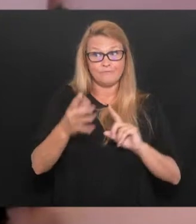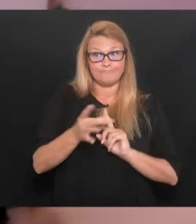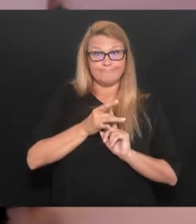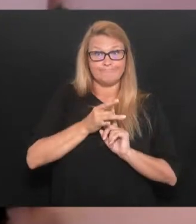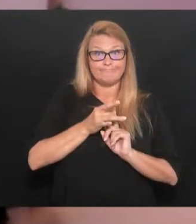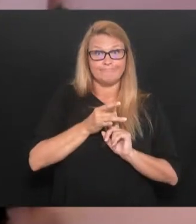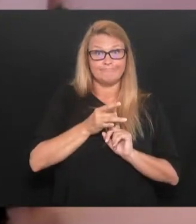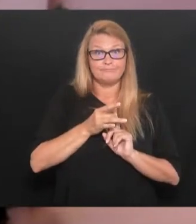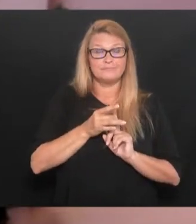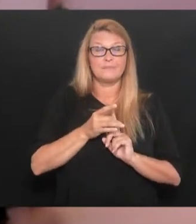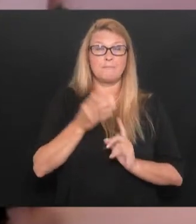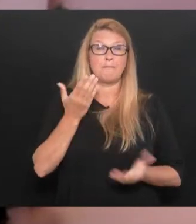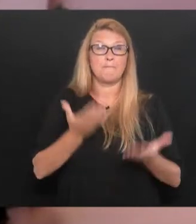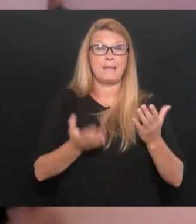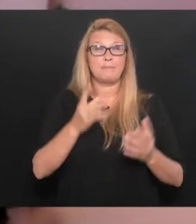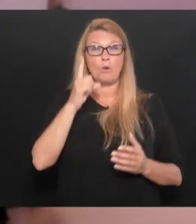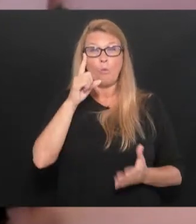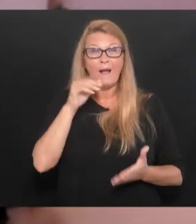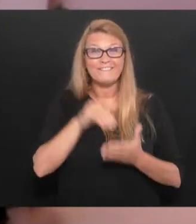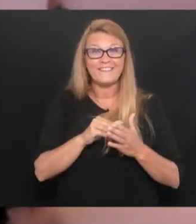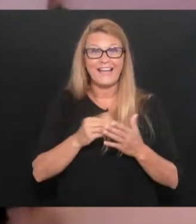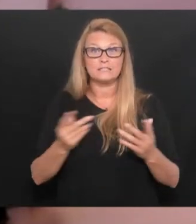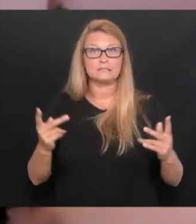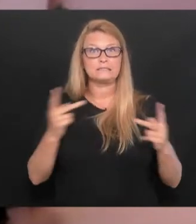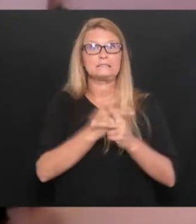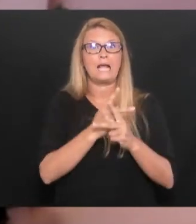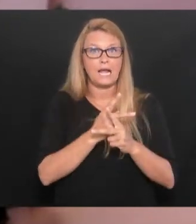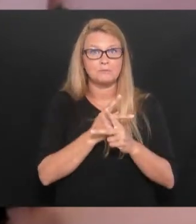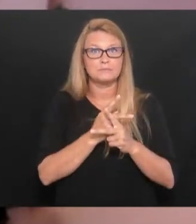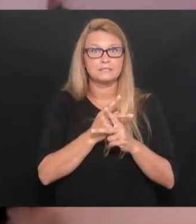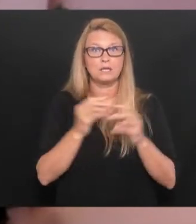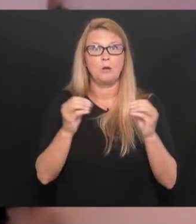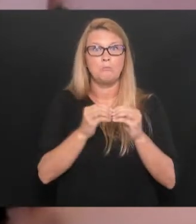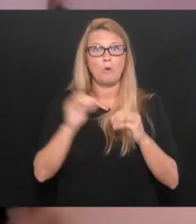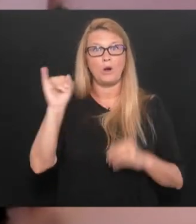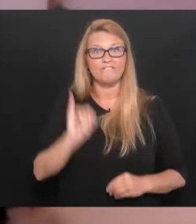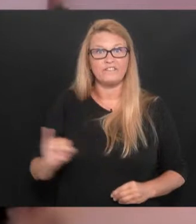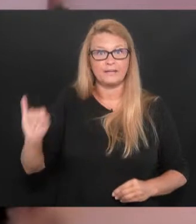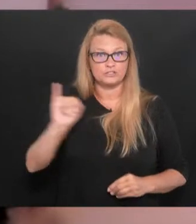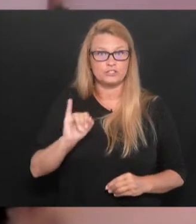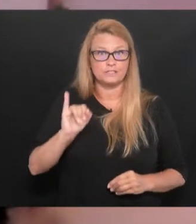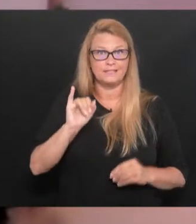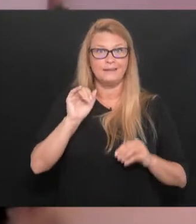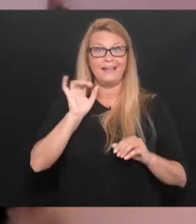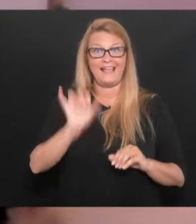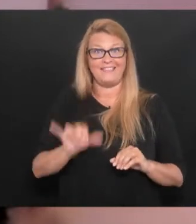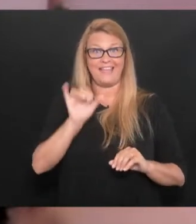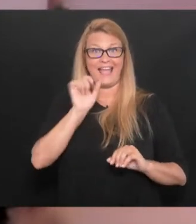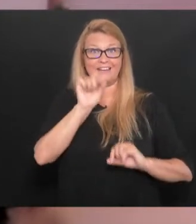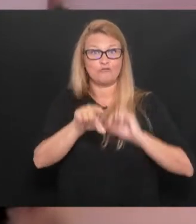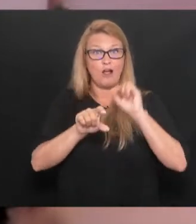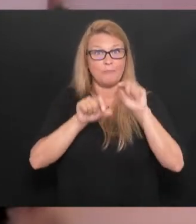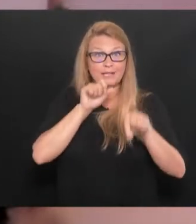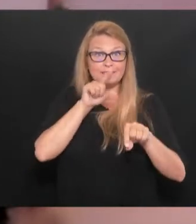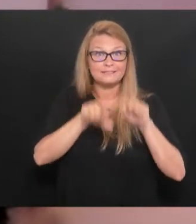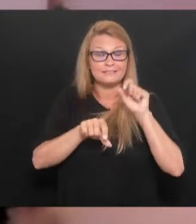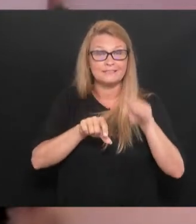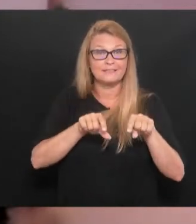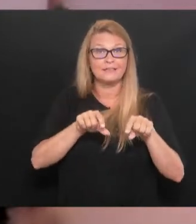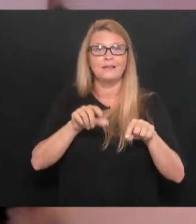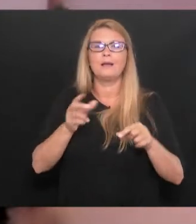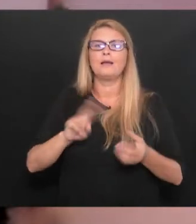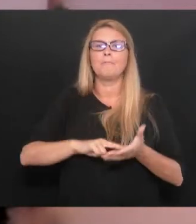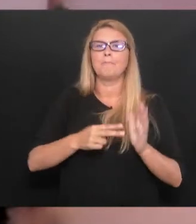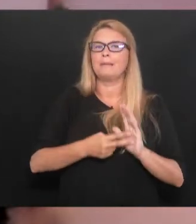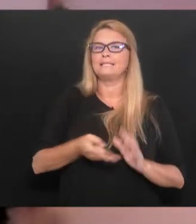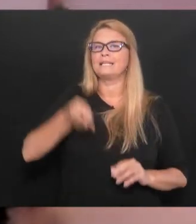be 1,000 times more virus in those droplets and aerosols, which gives you a higher risk of